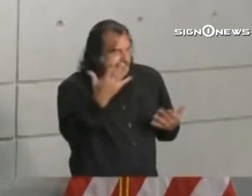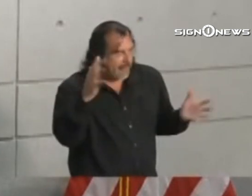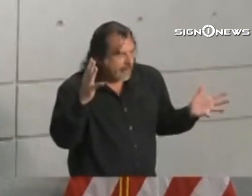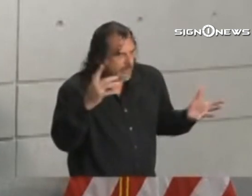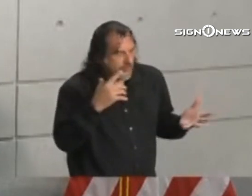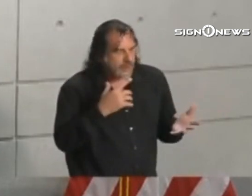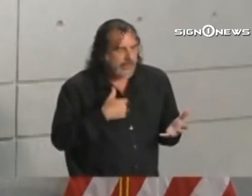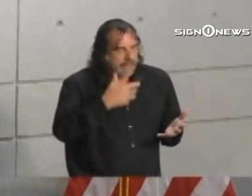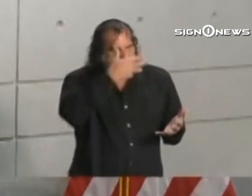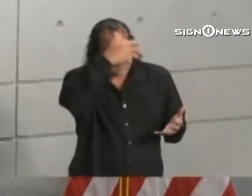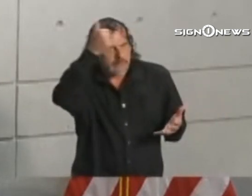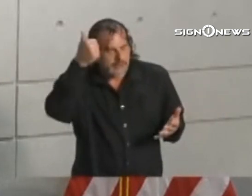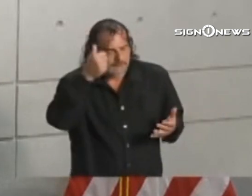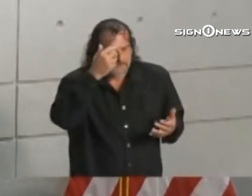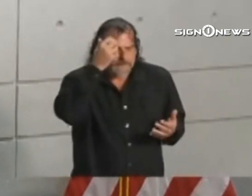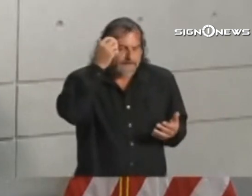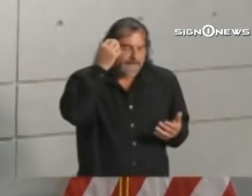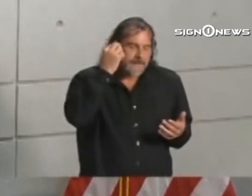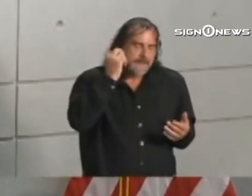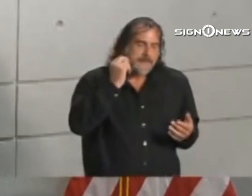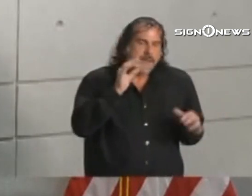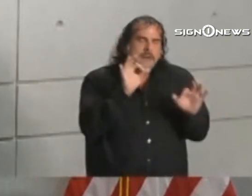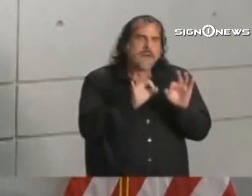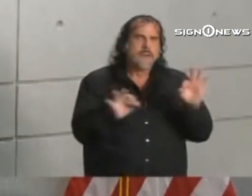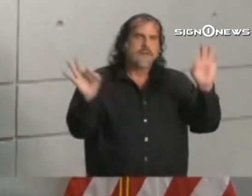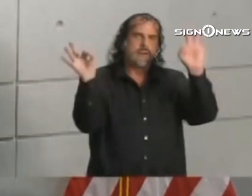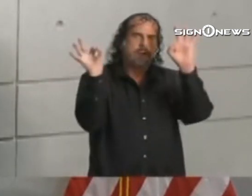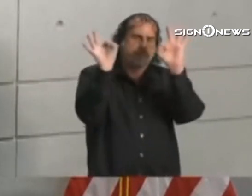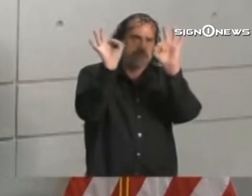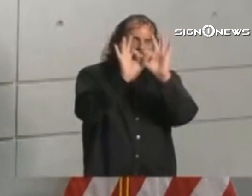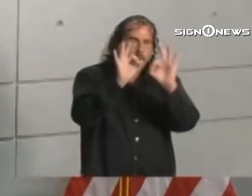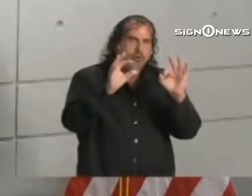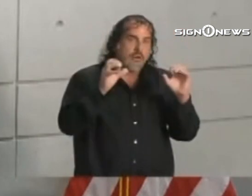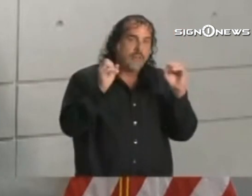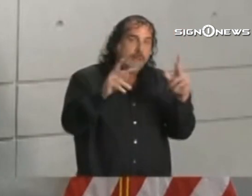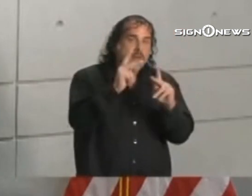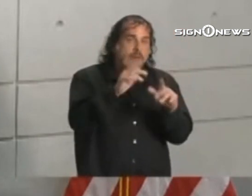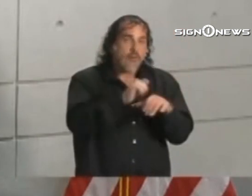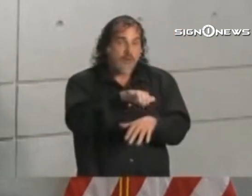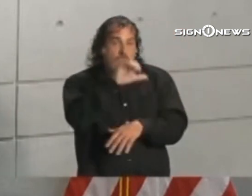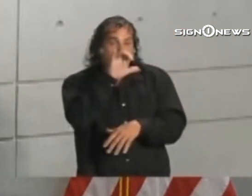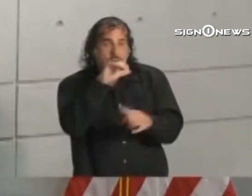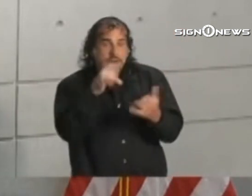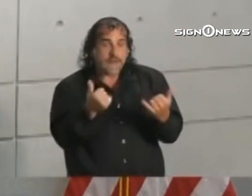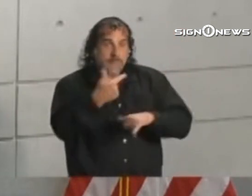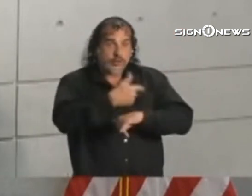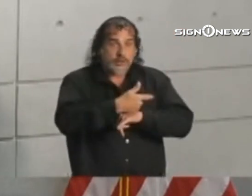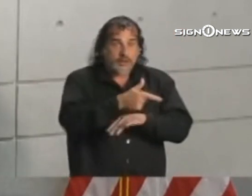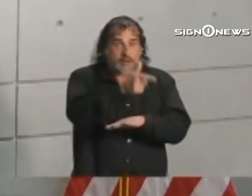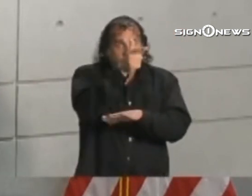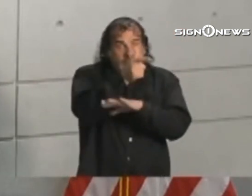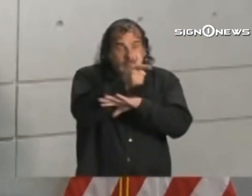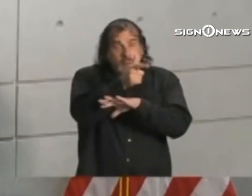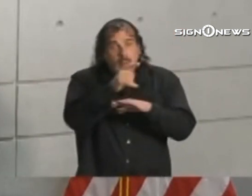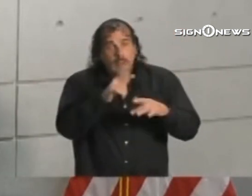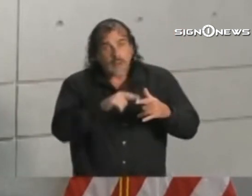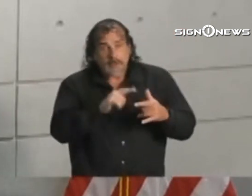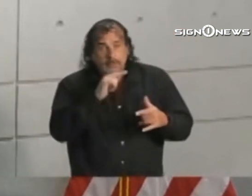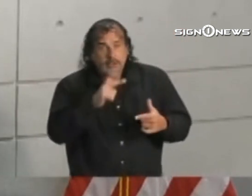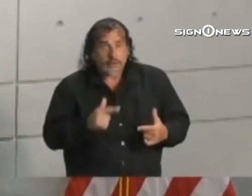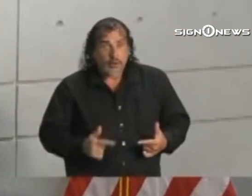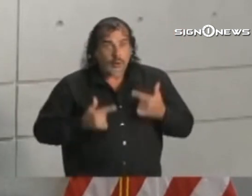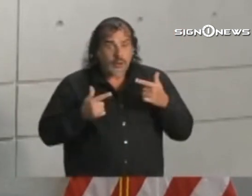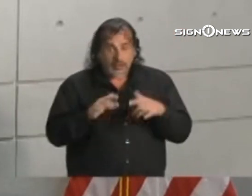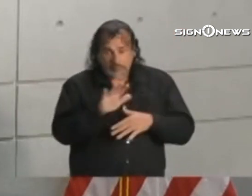because it's important, because there are a lot of people watching this press briefing today that maybe don't live in and